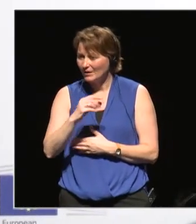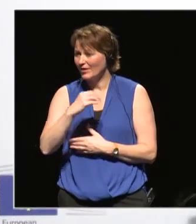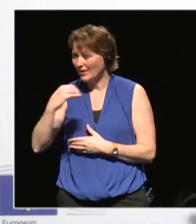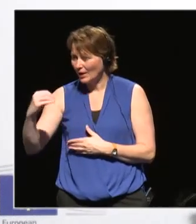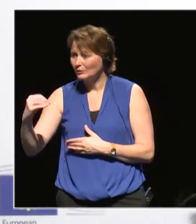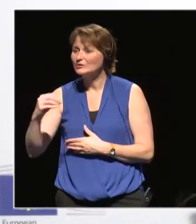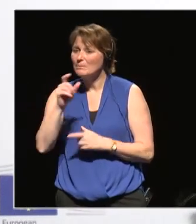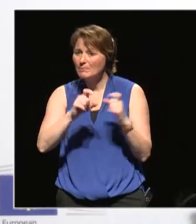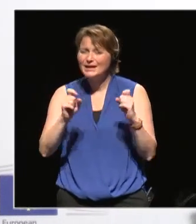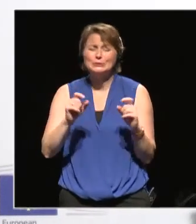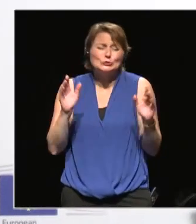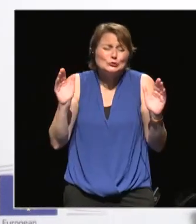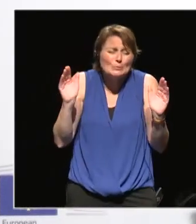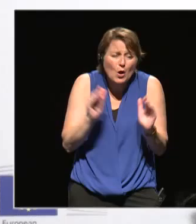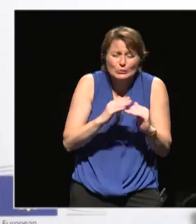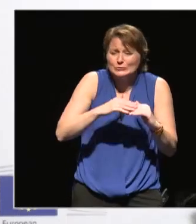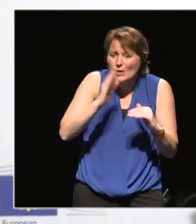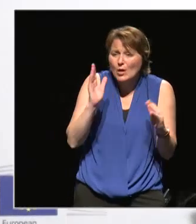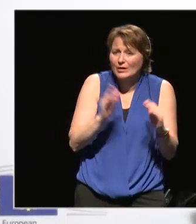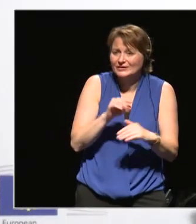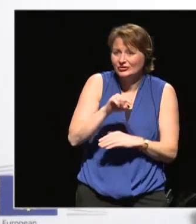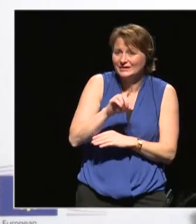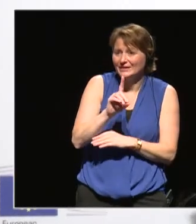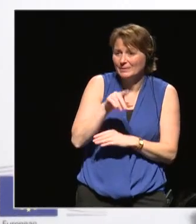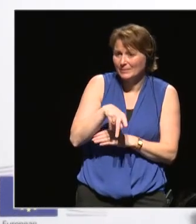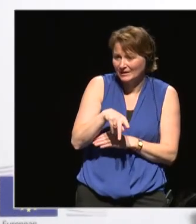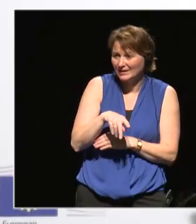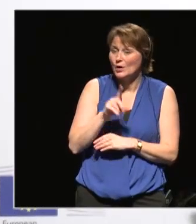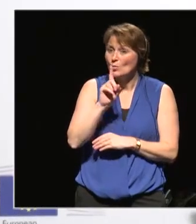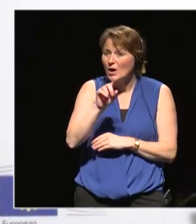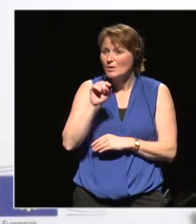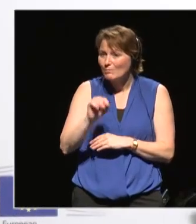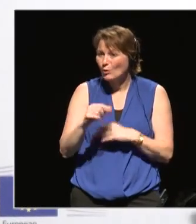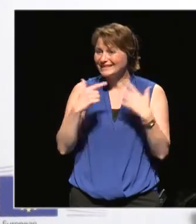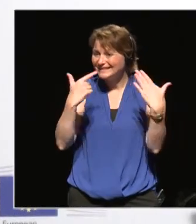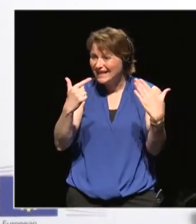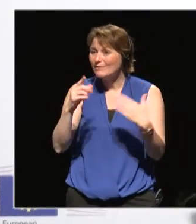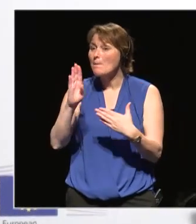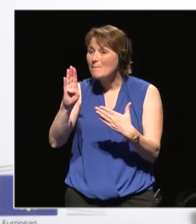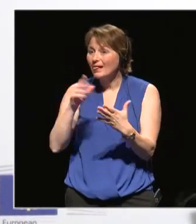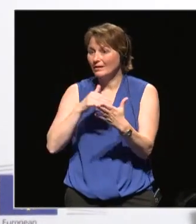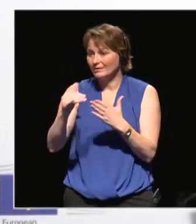of the smallest GDPs in the world. Our GDP stands at $1.7 billion only.